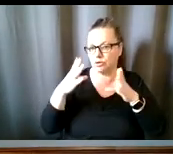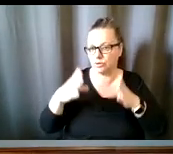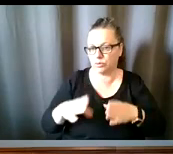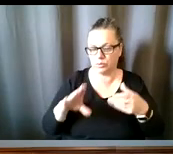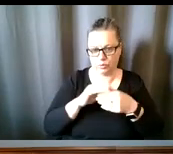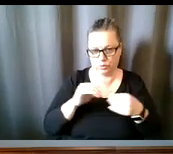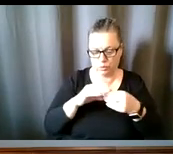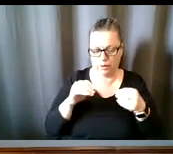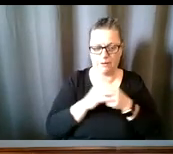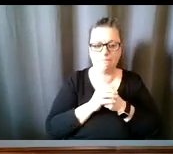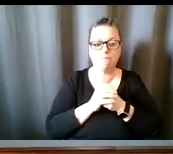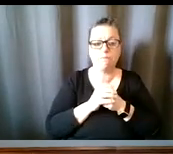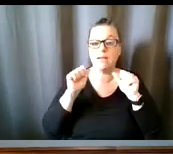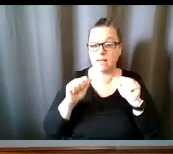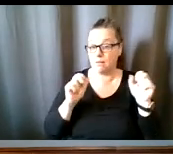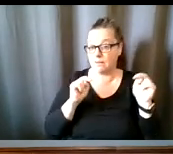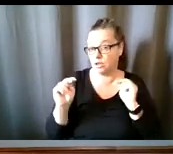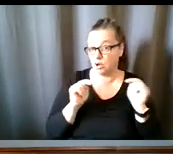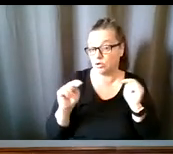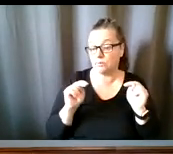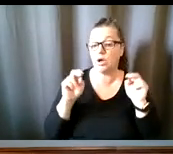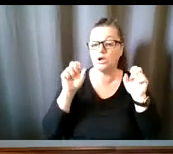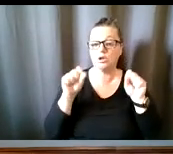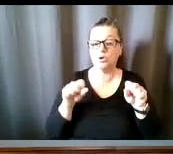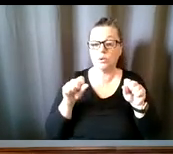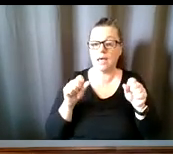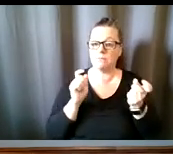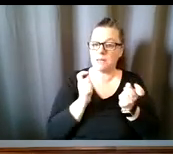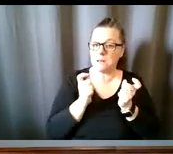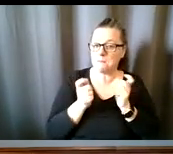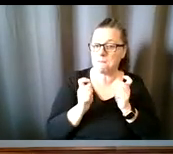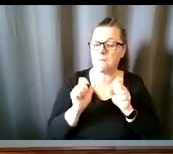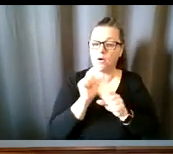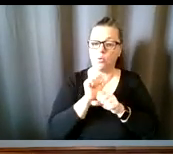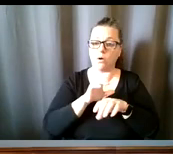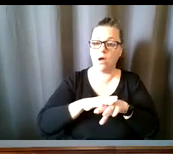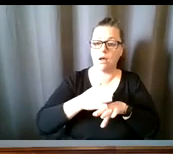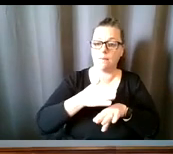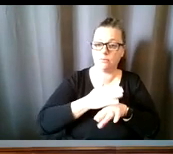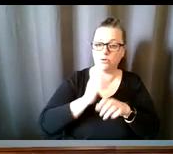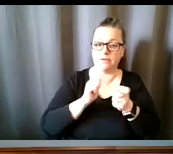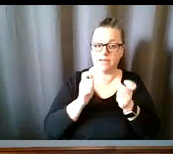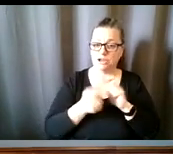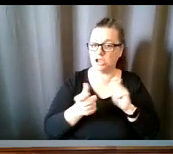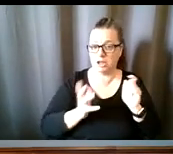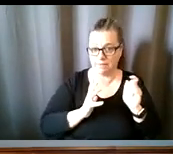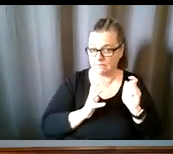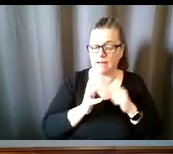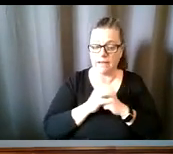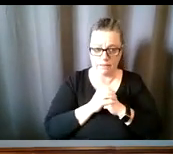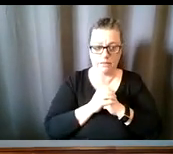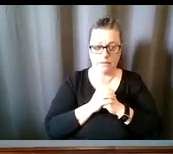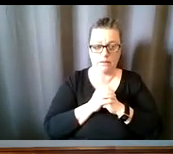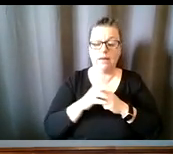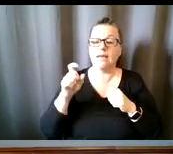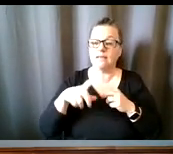story. It can be negotiable. In other words, you can constantly be iterating and working on improving it and changing it, and that's fine. It needs to add some